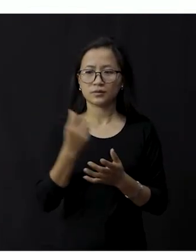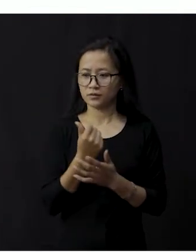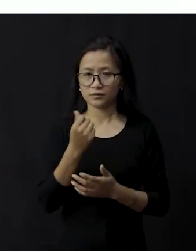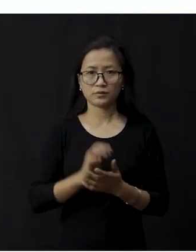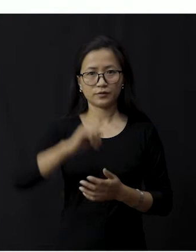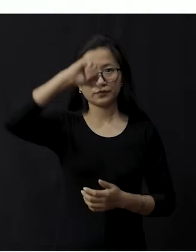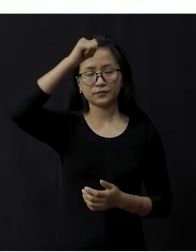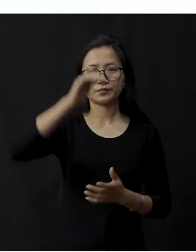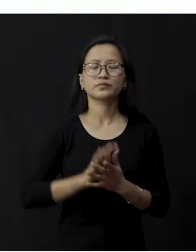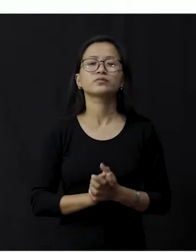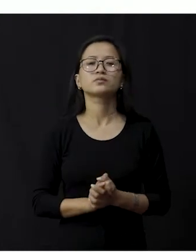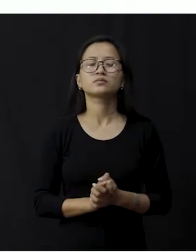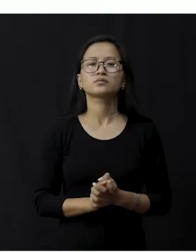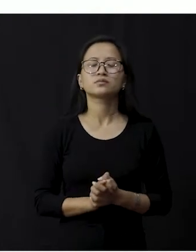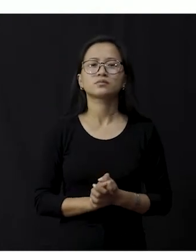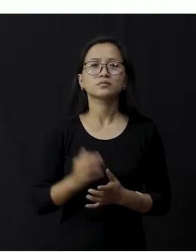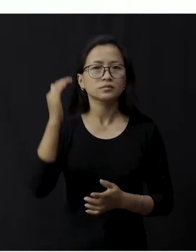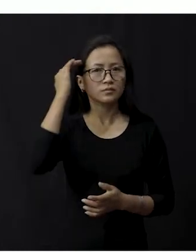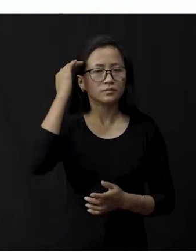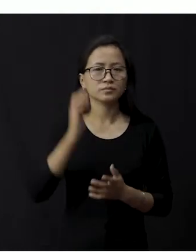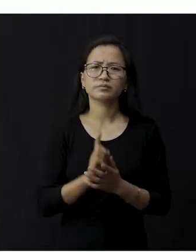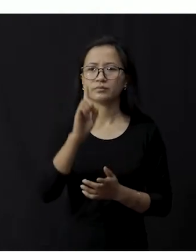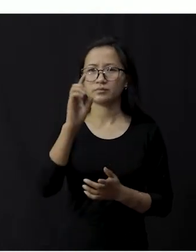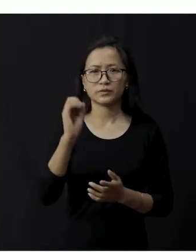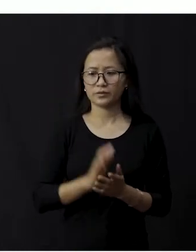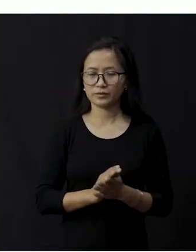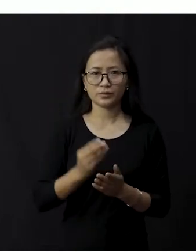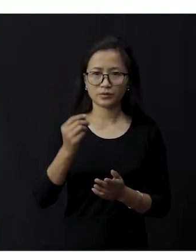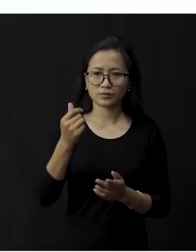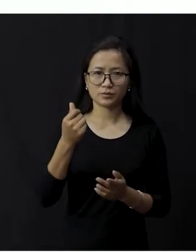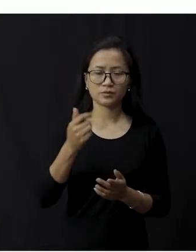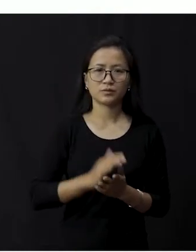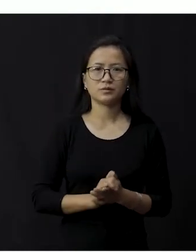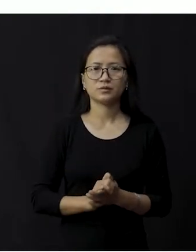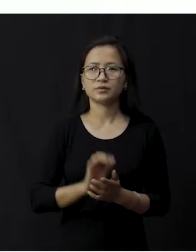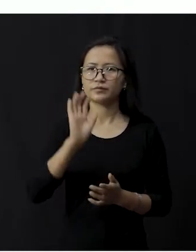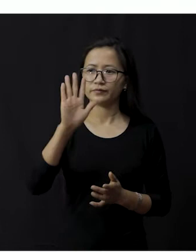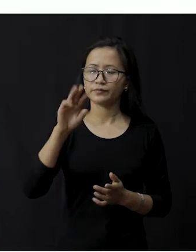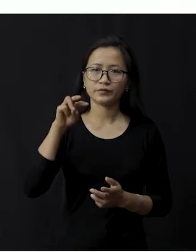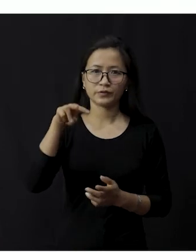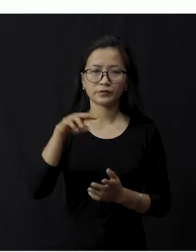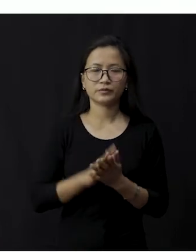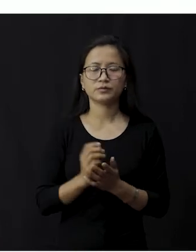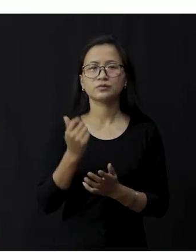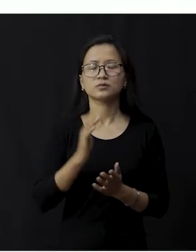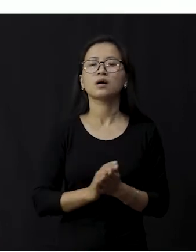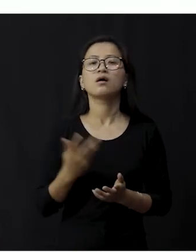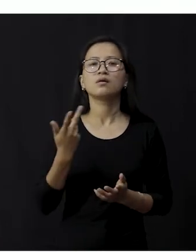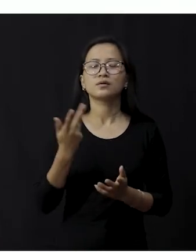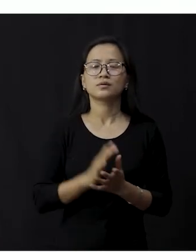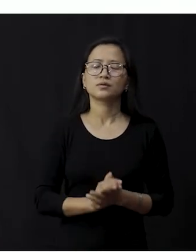India. How many of you knows a 10 rupees note? How many of you knows a 500 rupees note? How many of you